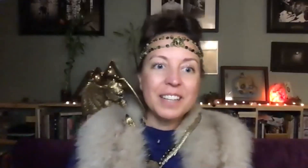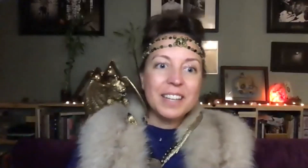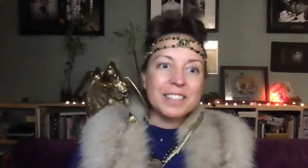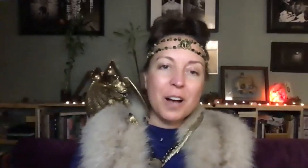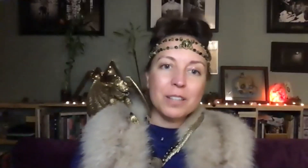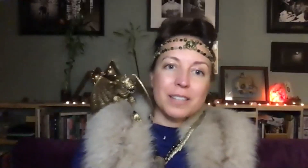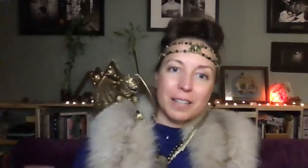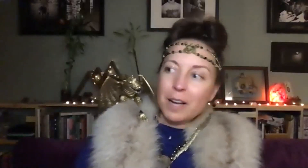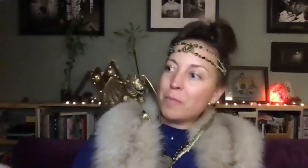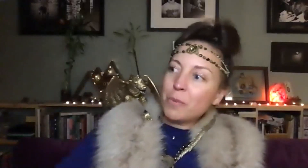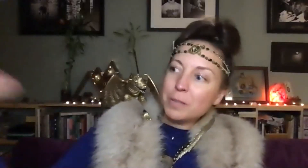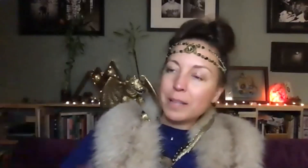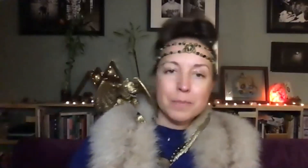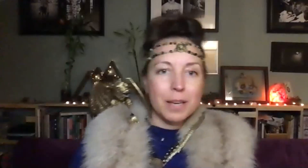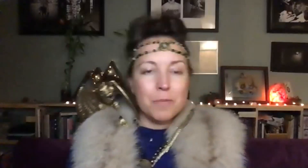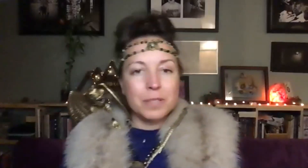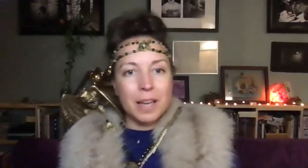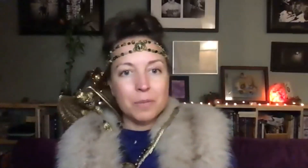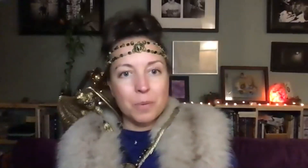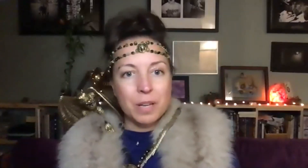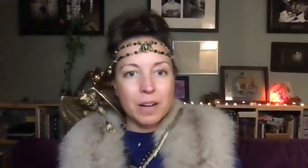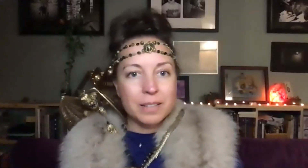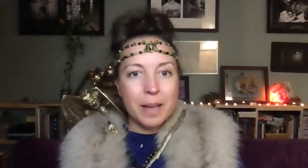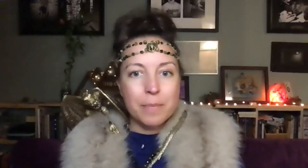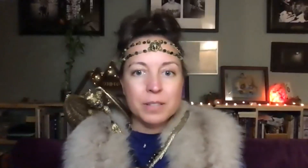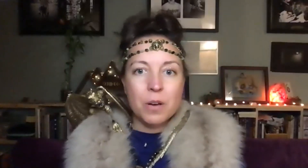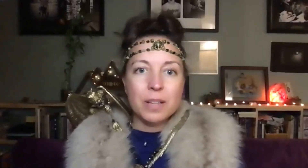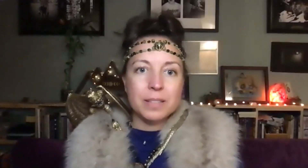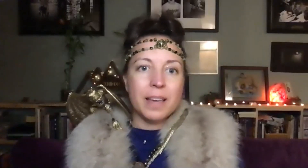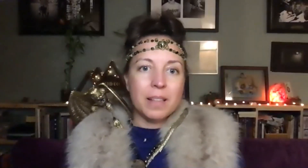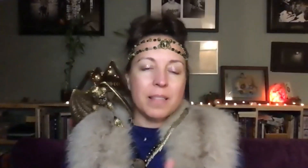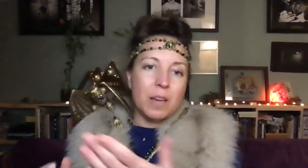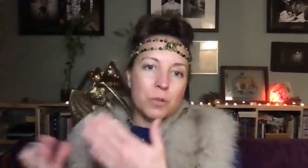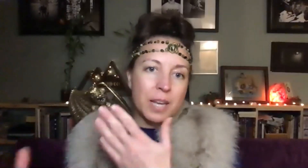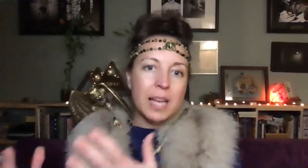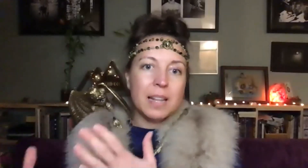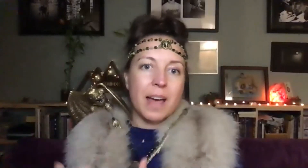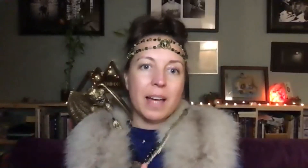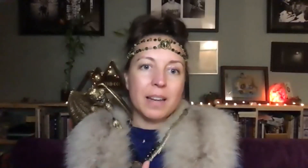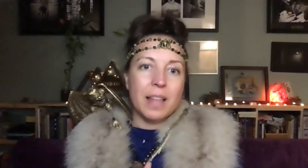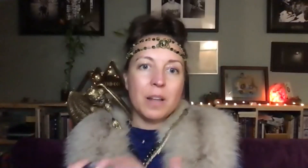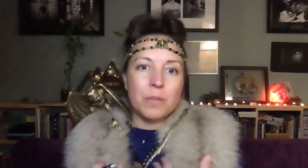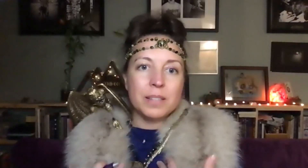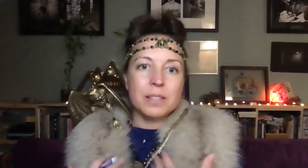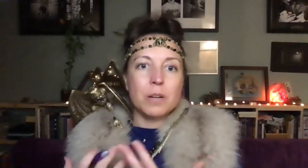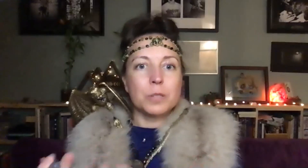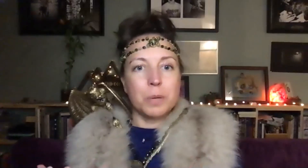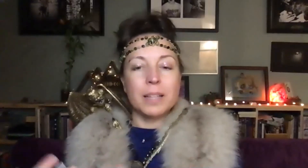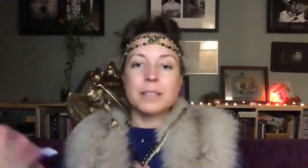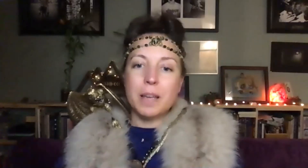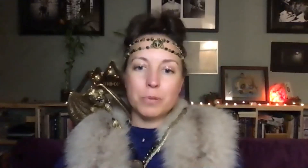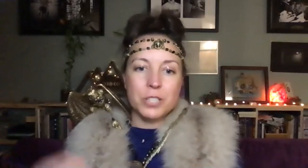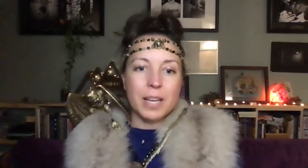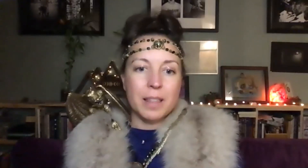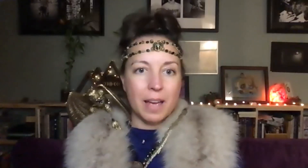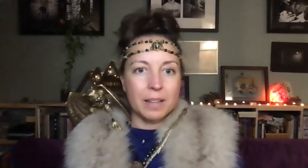So, and dogs, they come and we expect them to come when we call them. And so it's like they created that. And then this is our response.